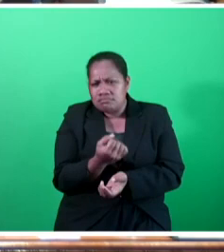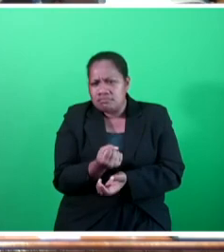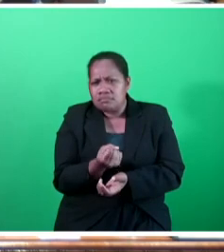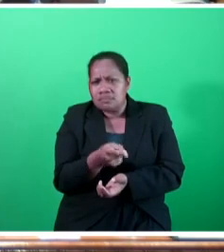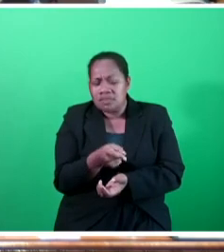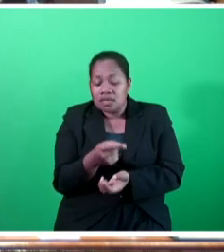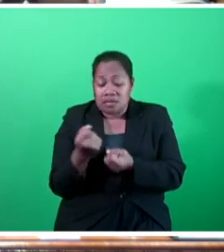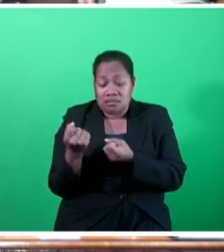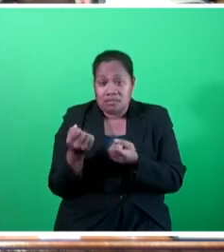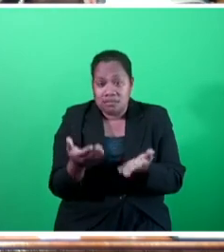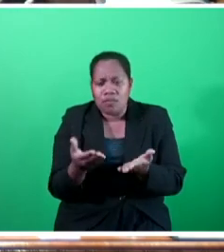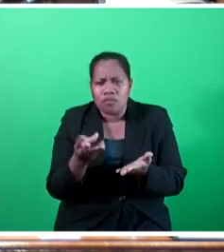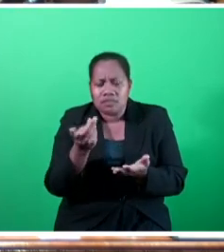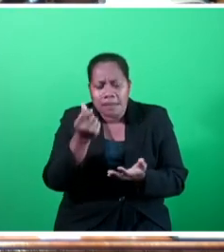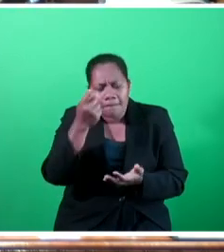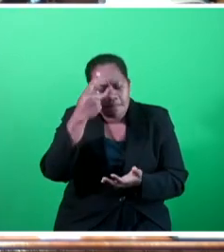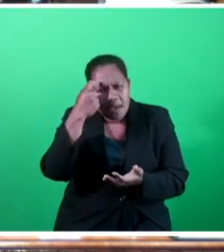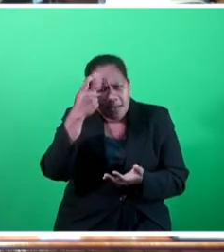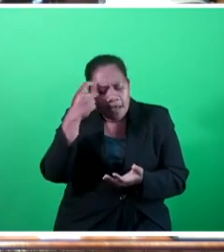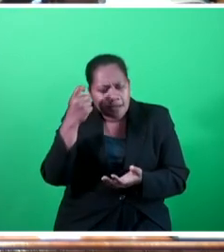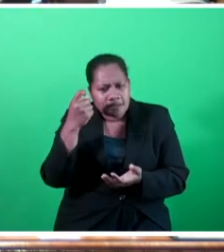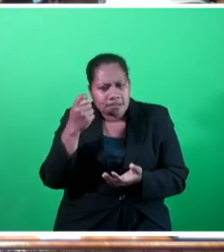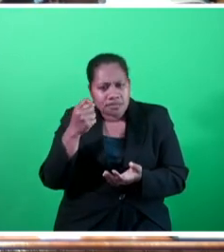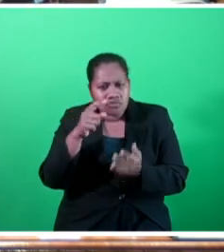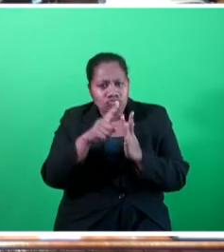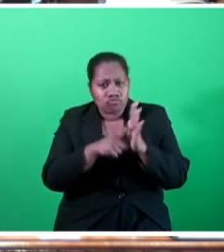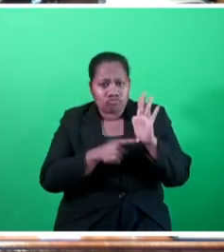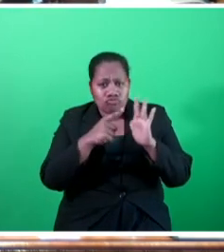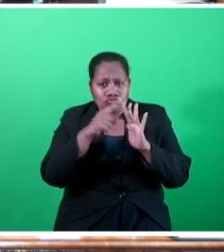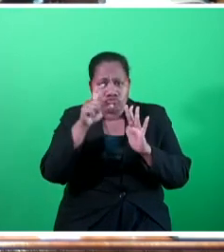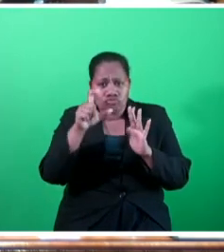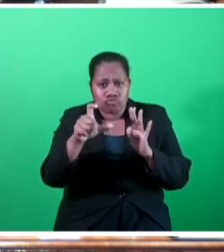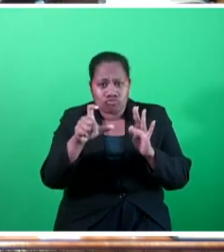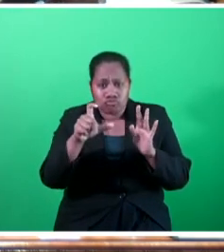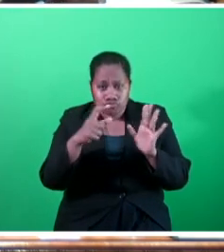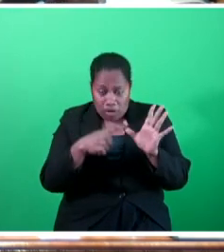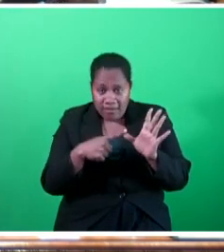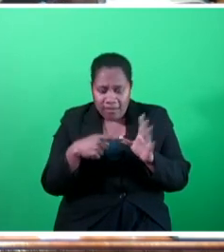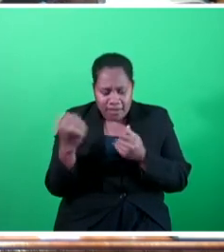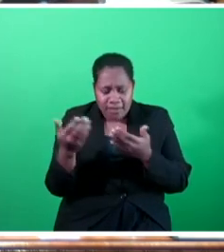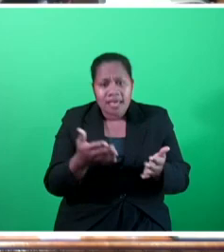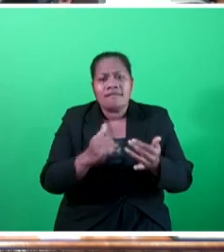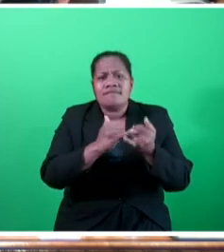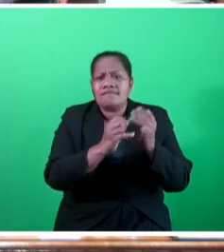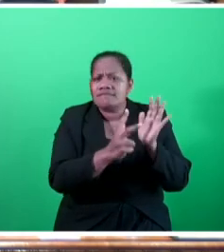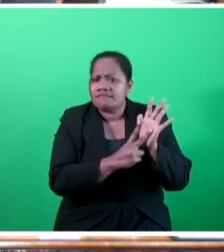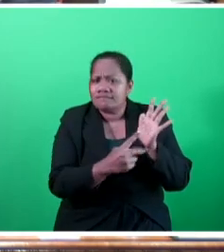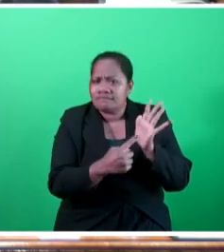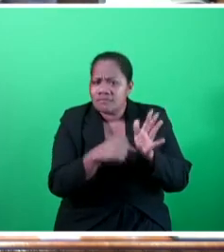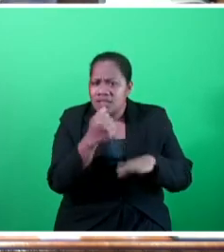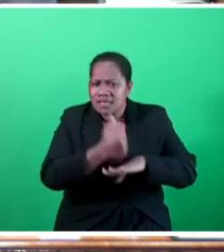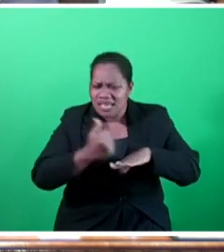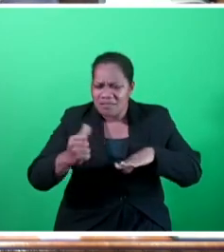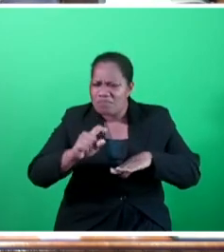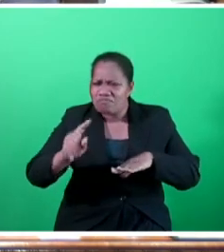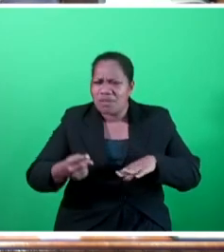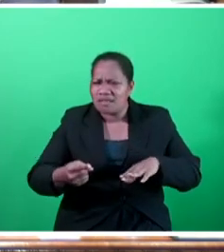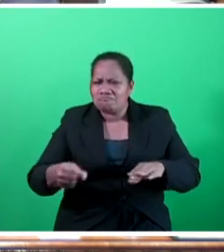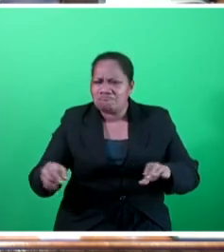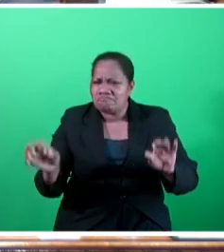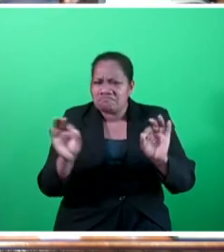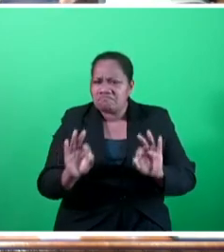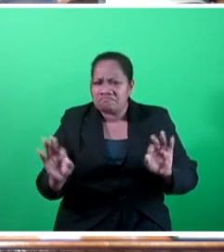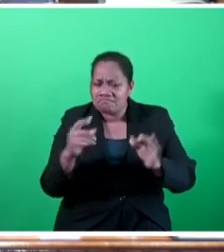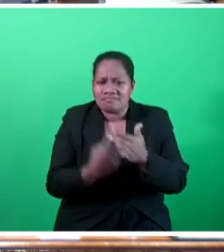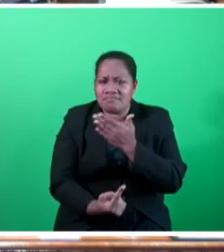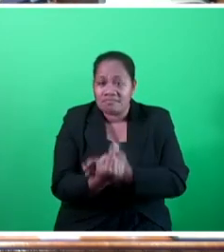or some ideas given by JICA to the then SVT government, but nothing eventuated. At that point in time, the project was termed,